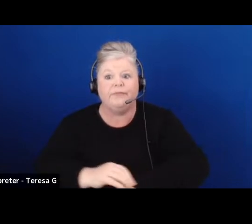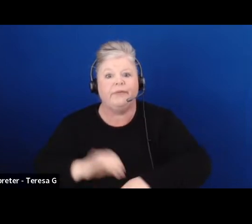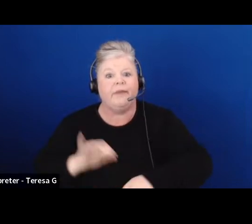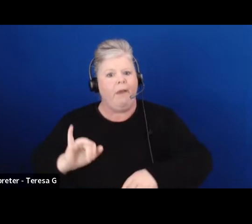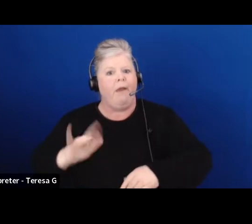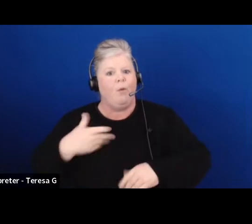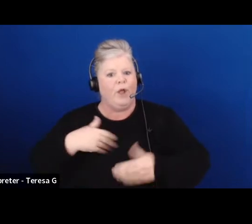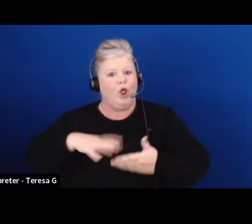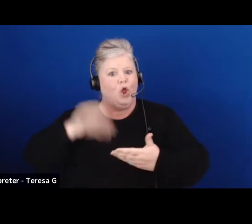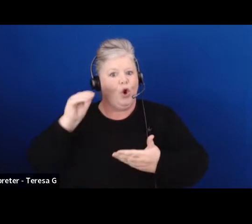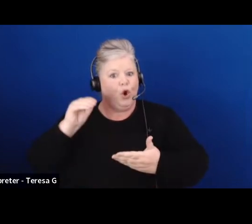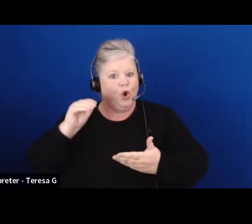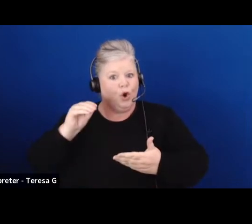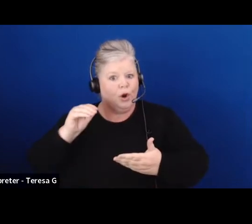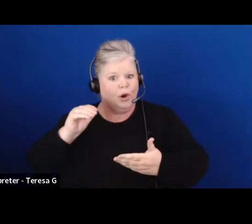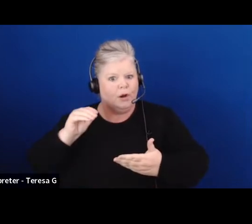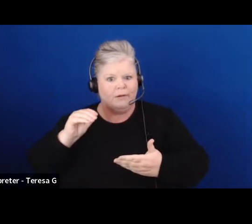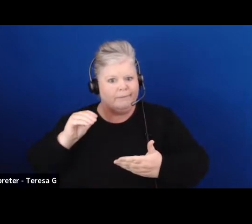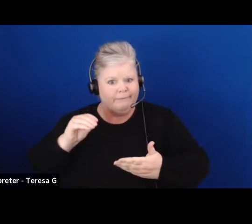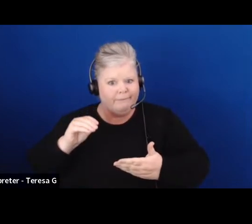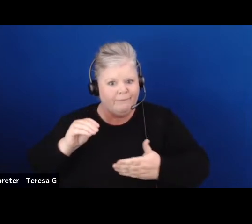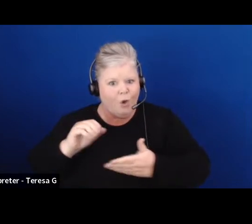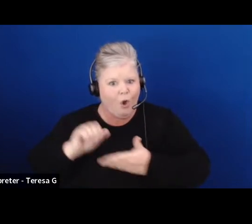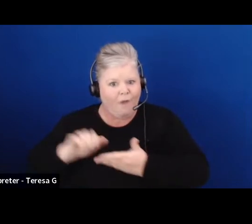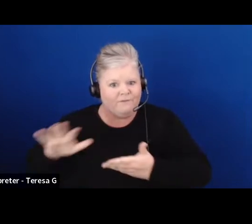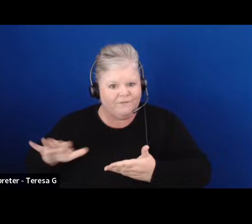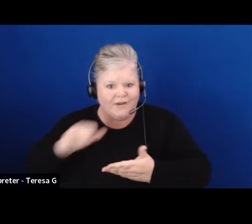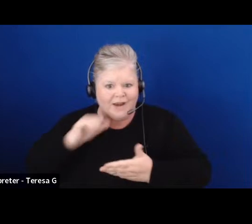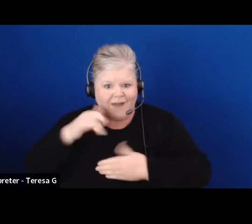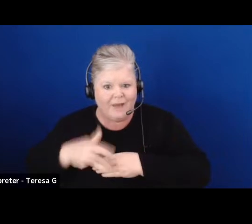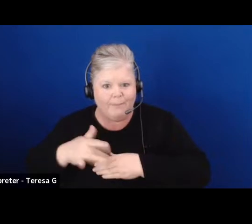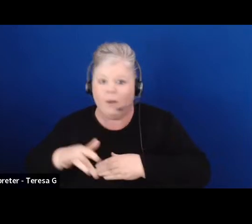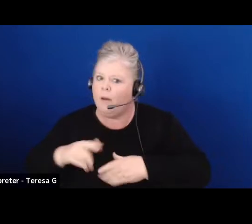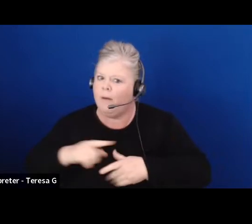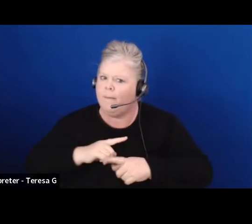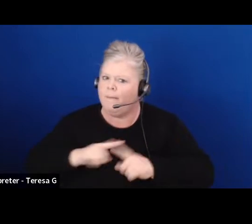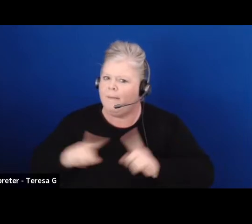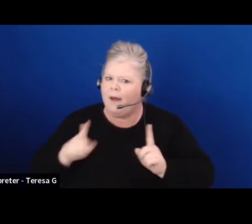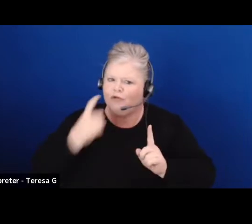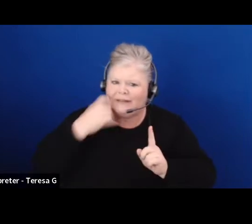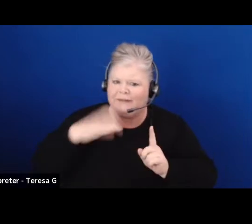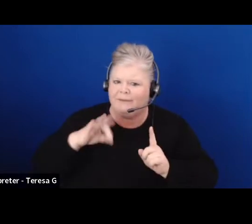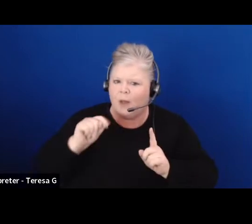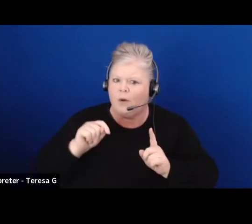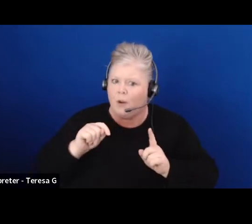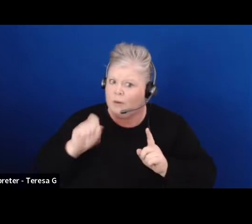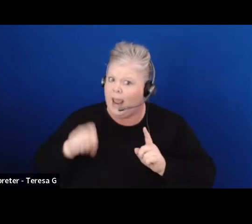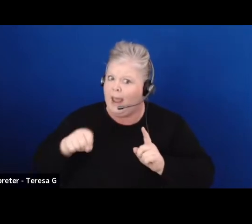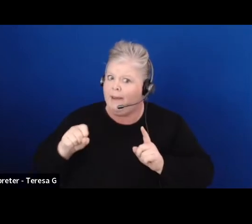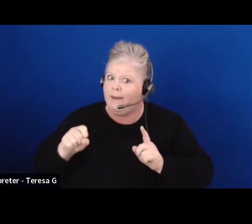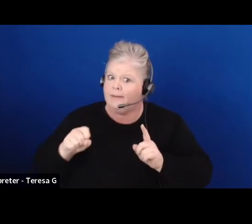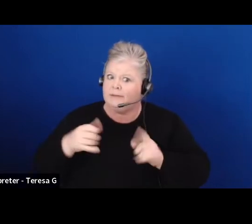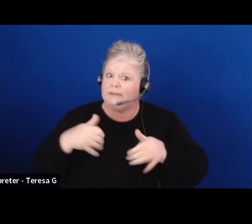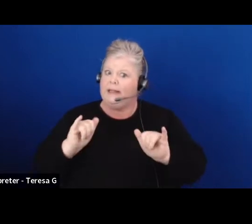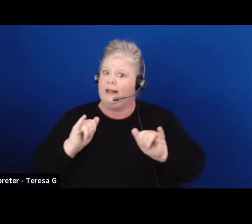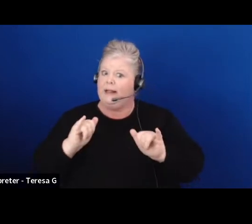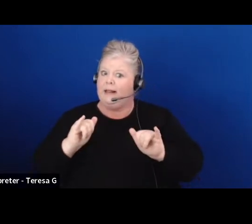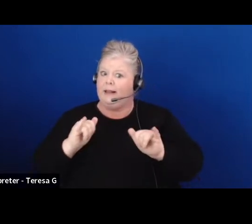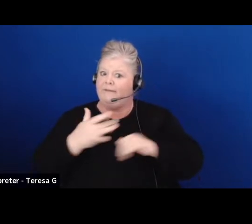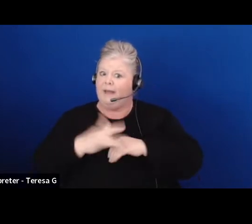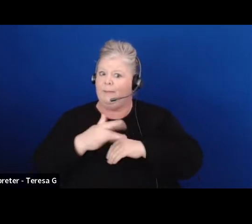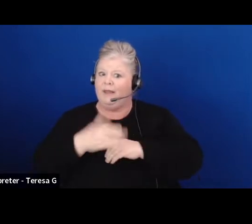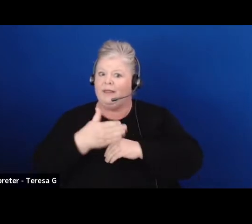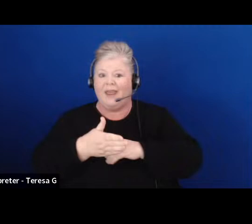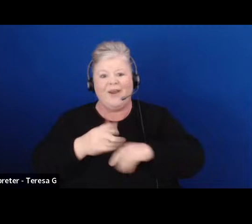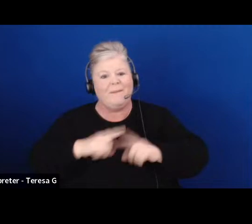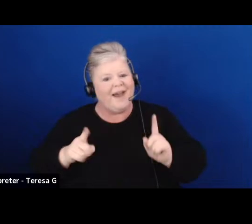wasn't available, but now that we're learning that it is still available, we hope so. It's completely voluntary